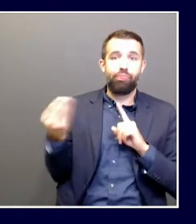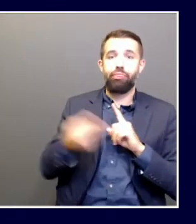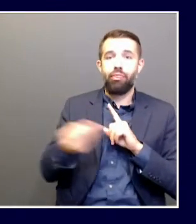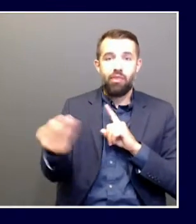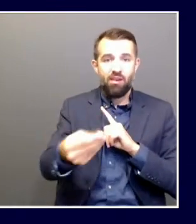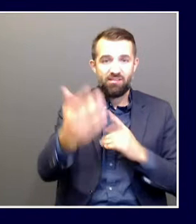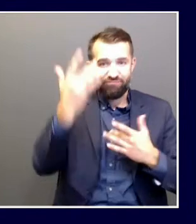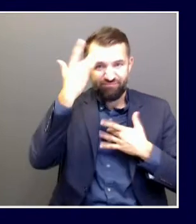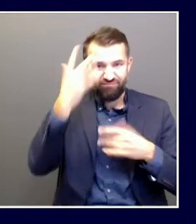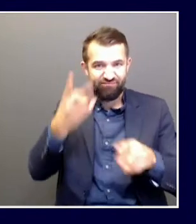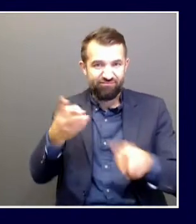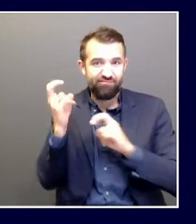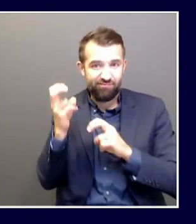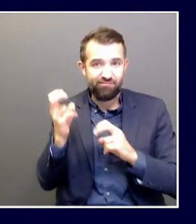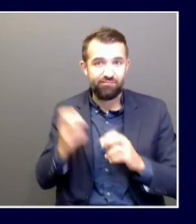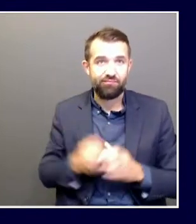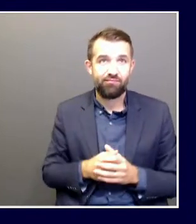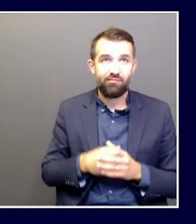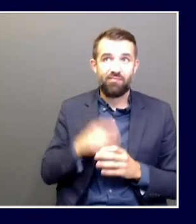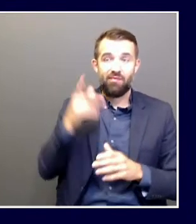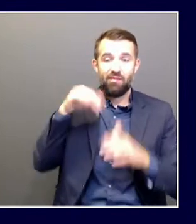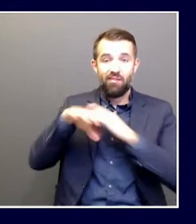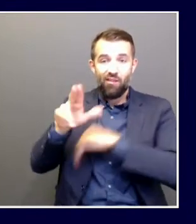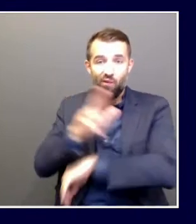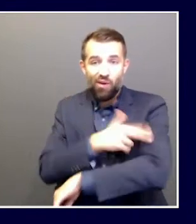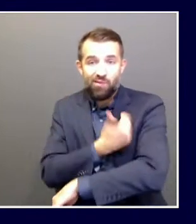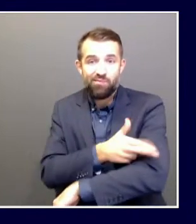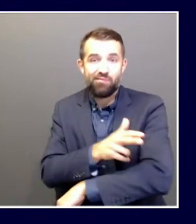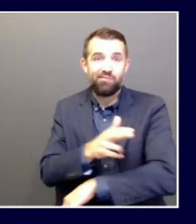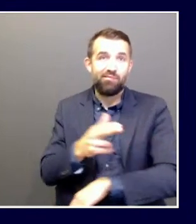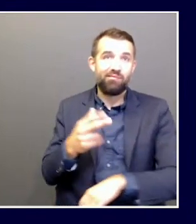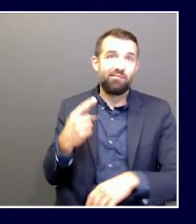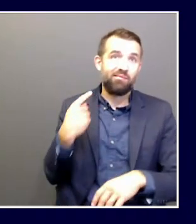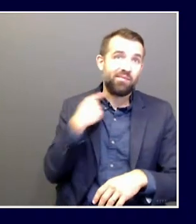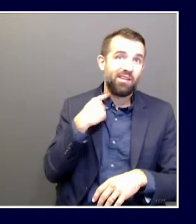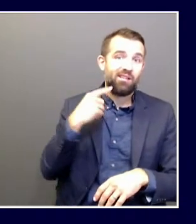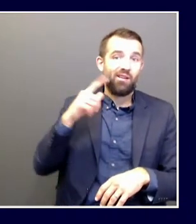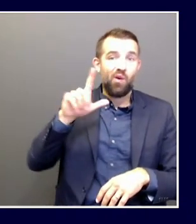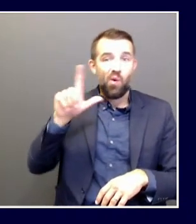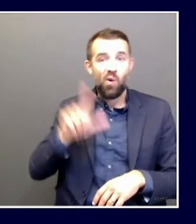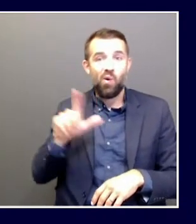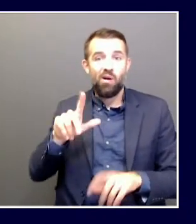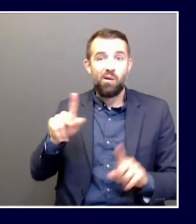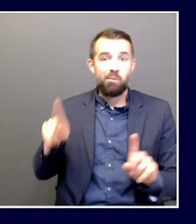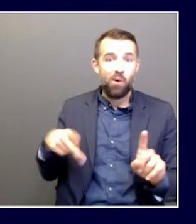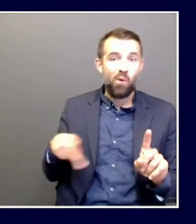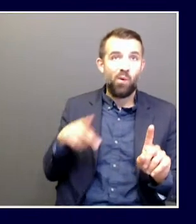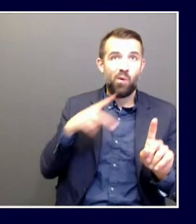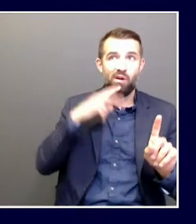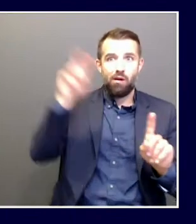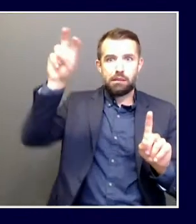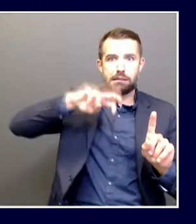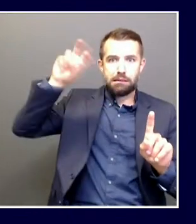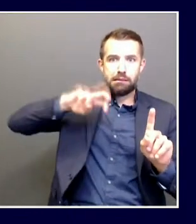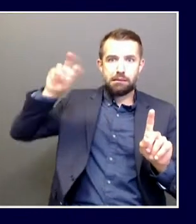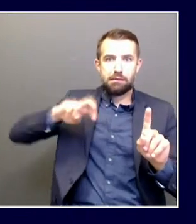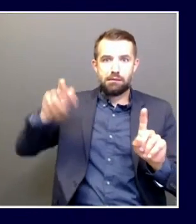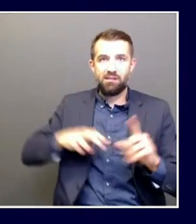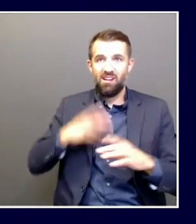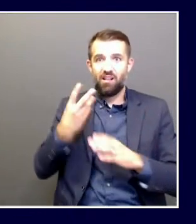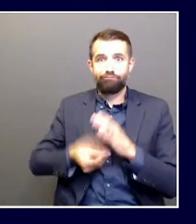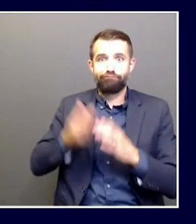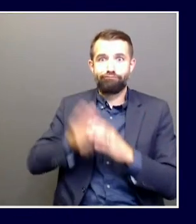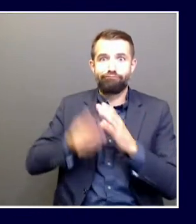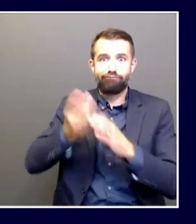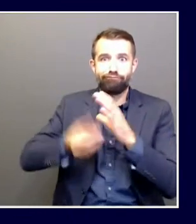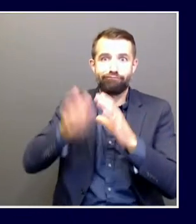required to be hospitalized in Bangor or Lewiston or Portland. And sadly, that's where many of the deaths that we've seen just in the recent days have come